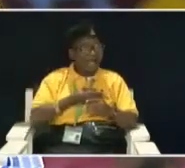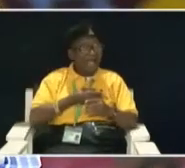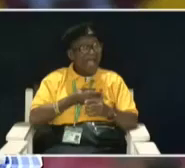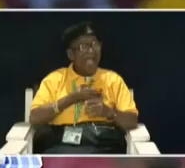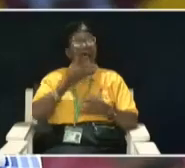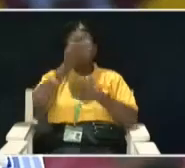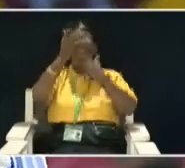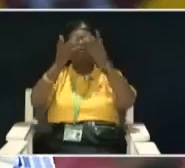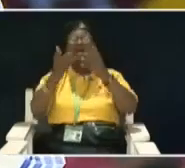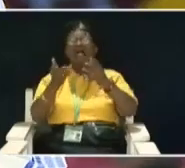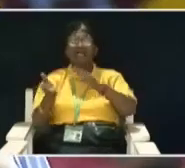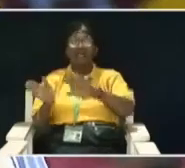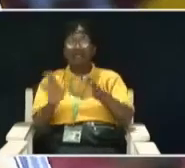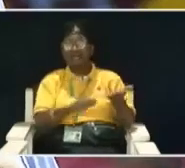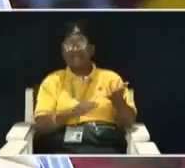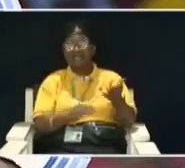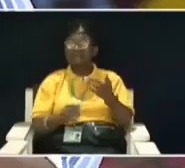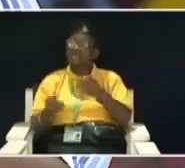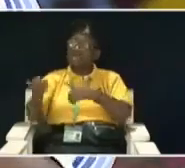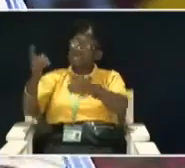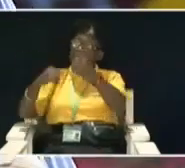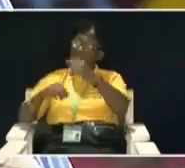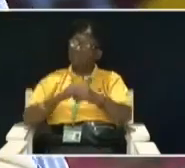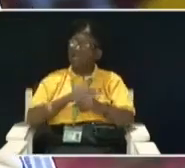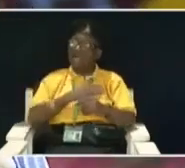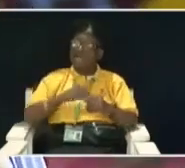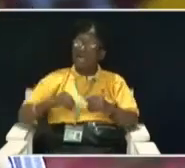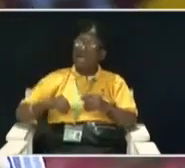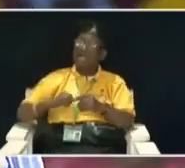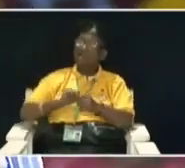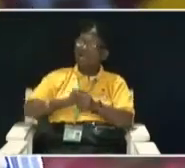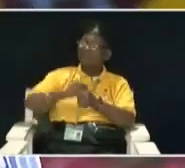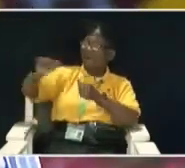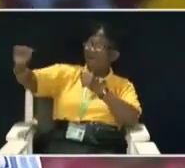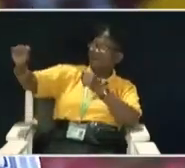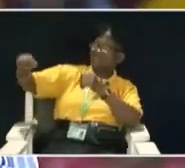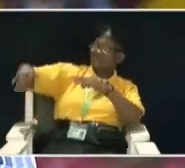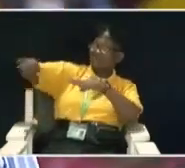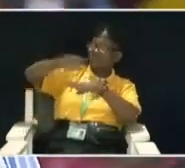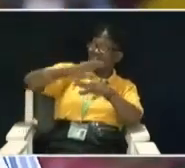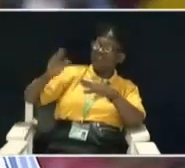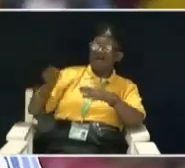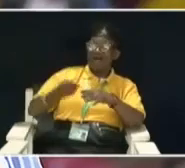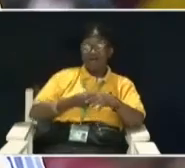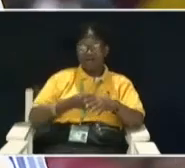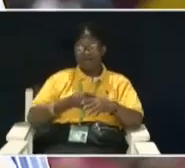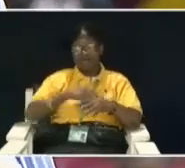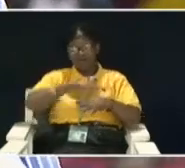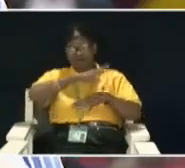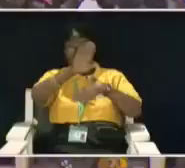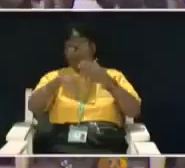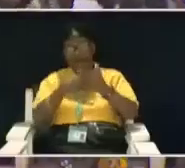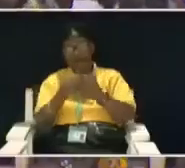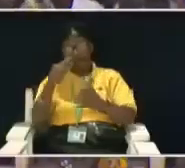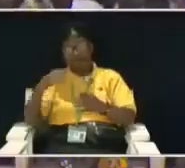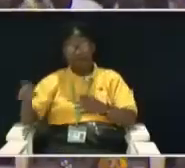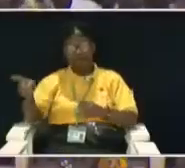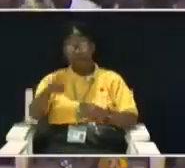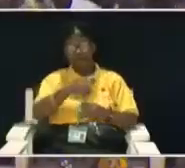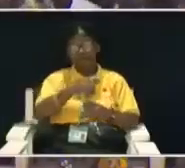passed over us. All of you who survived coronavirus, let me hear you shout hallelujah.